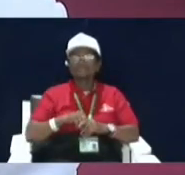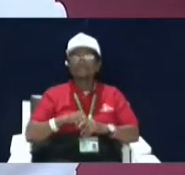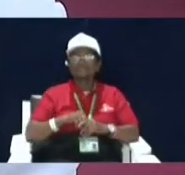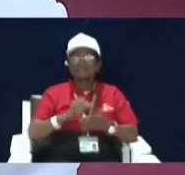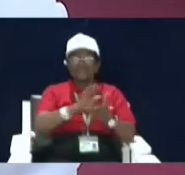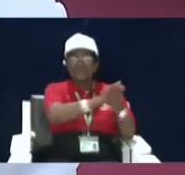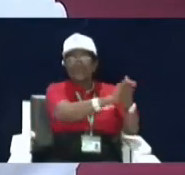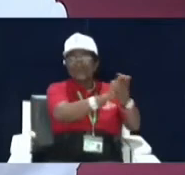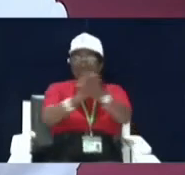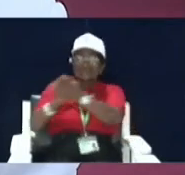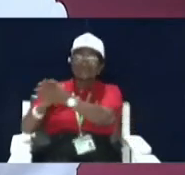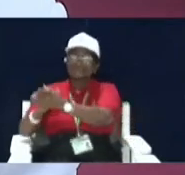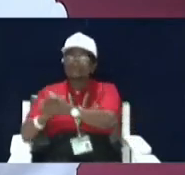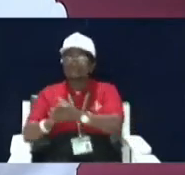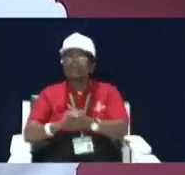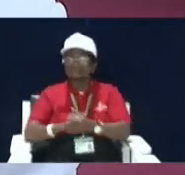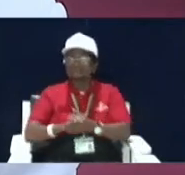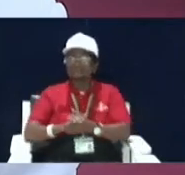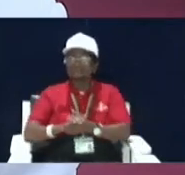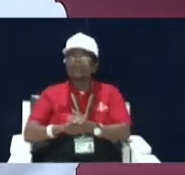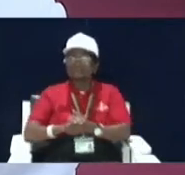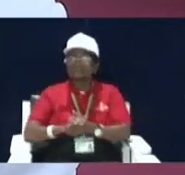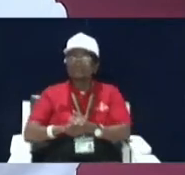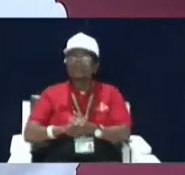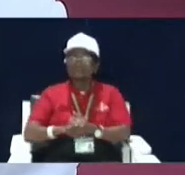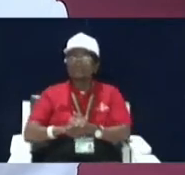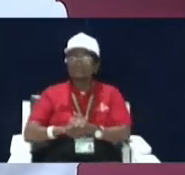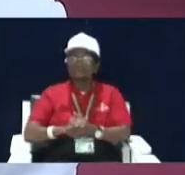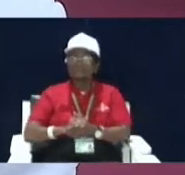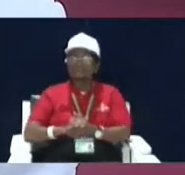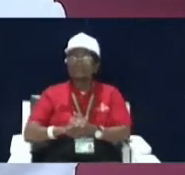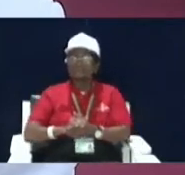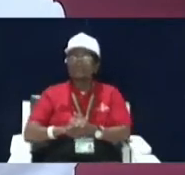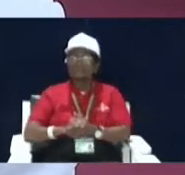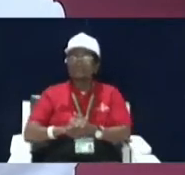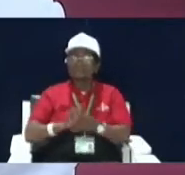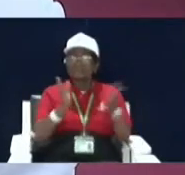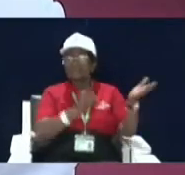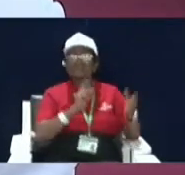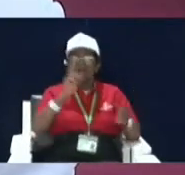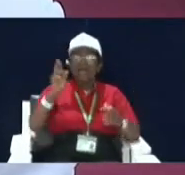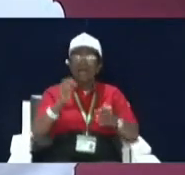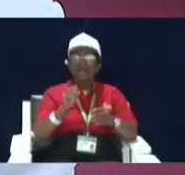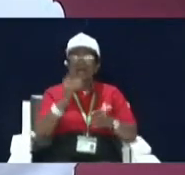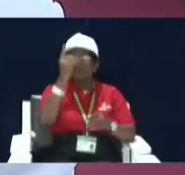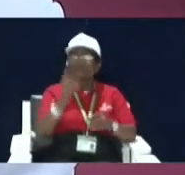Congratulations, leave her alone. She just received her own set of twins.